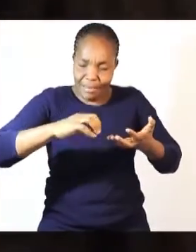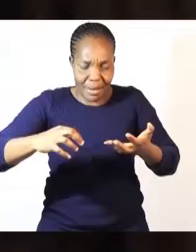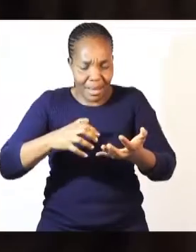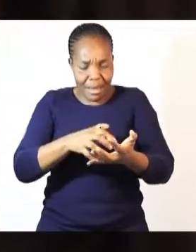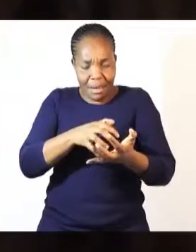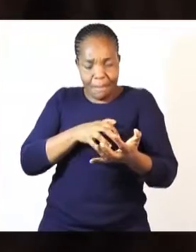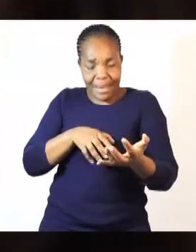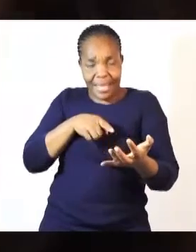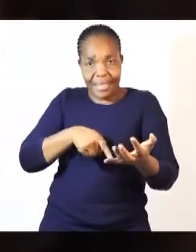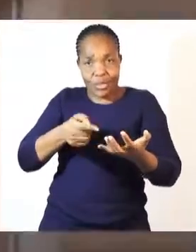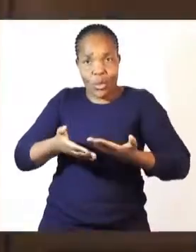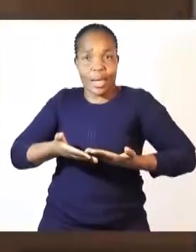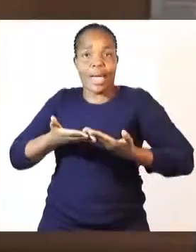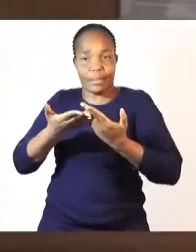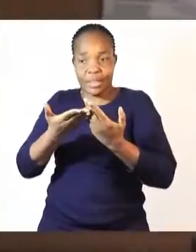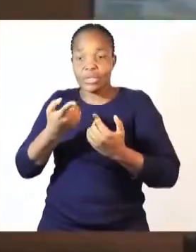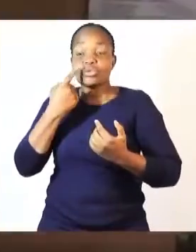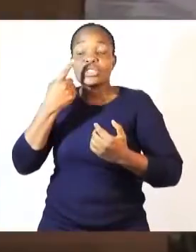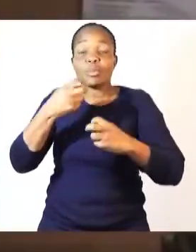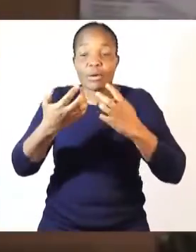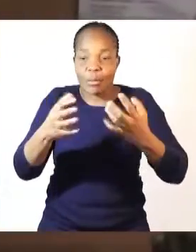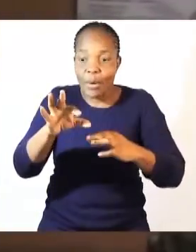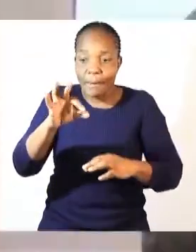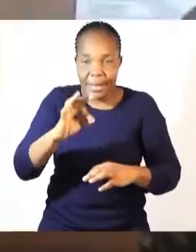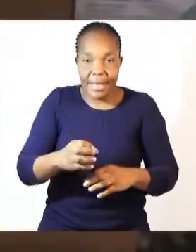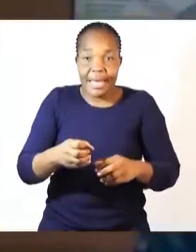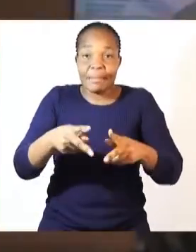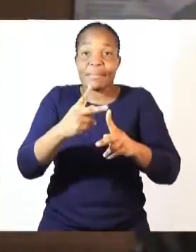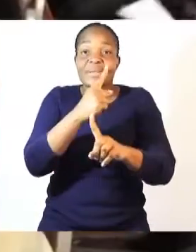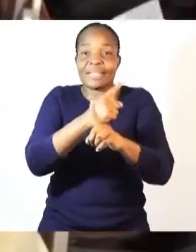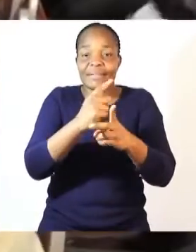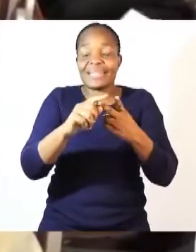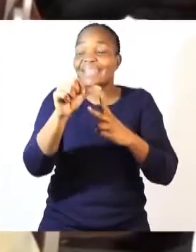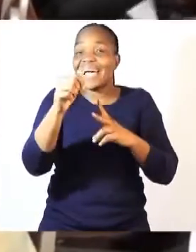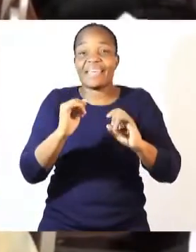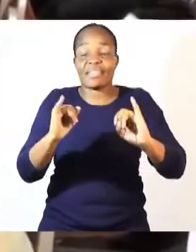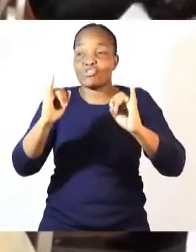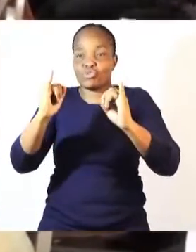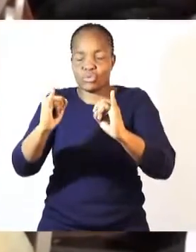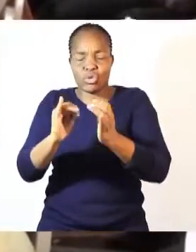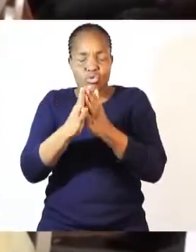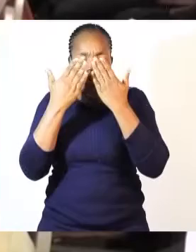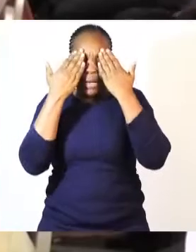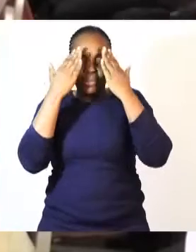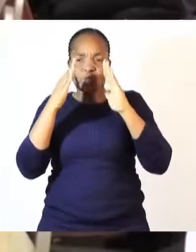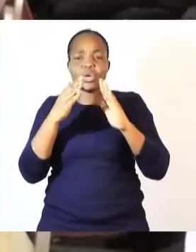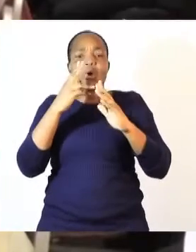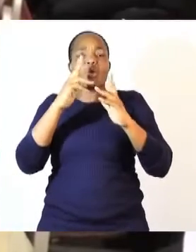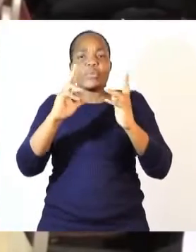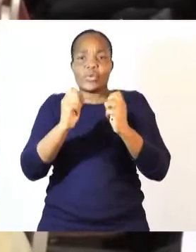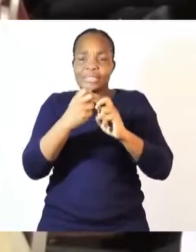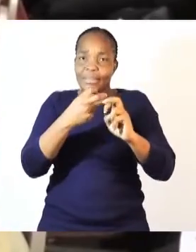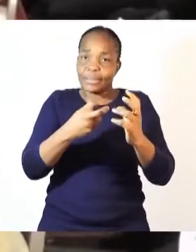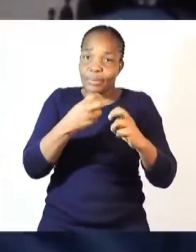to identify the cause of a problem, allowing for the government and the wider public to understand these problems,